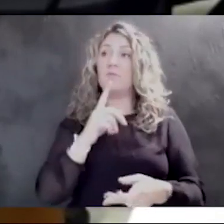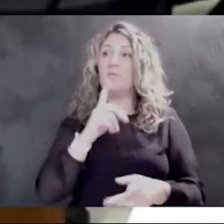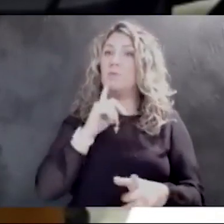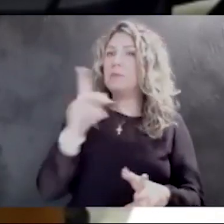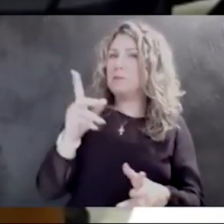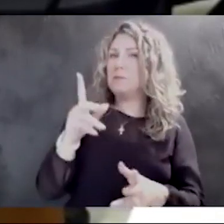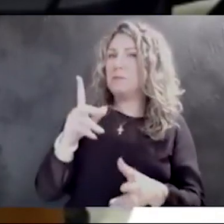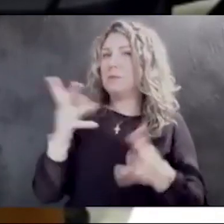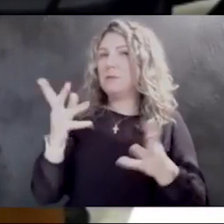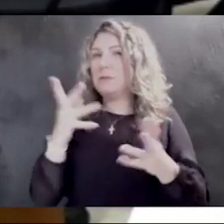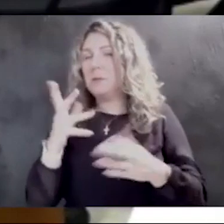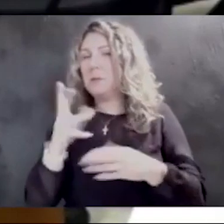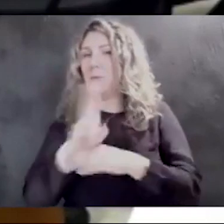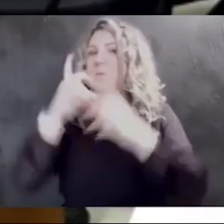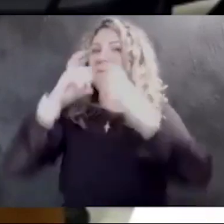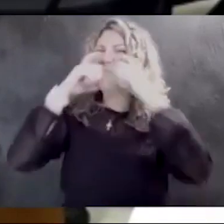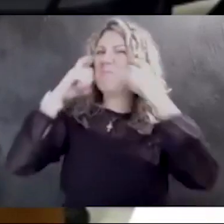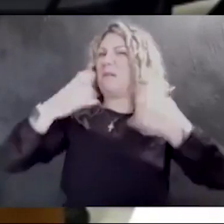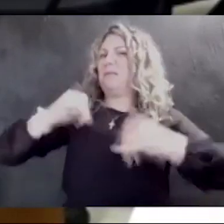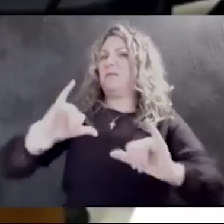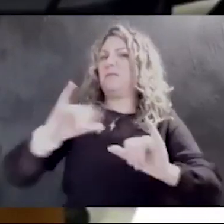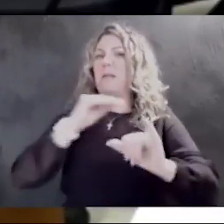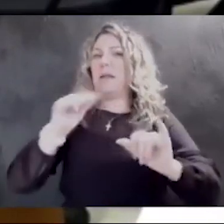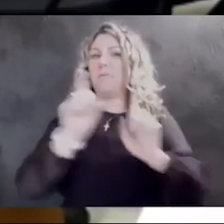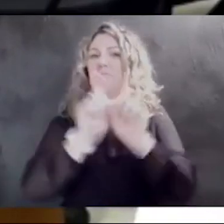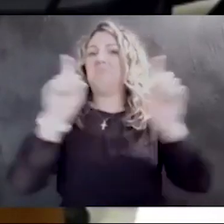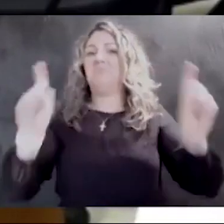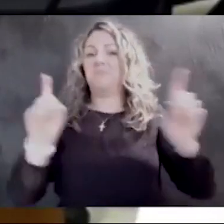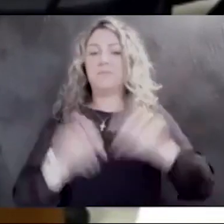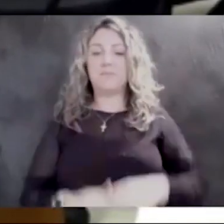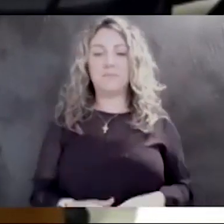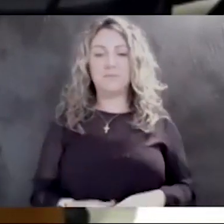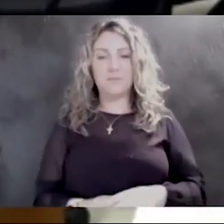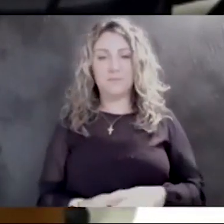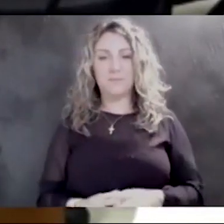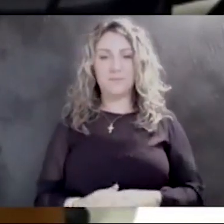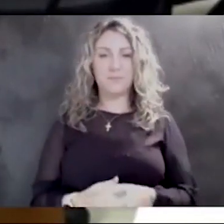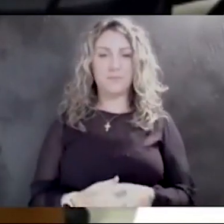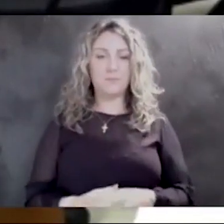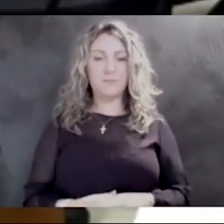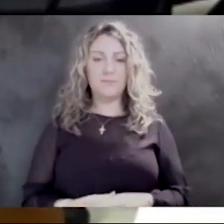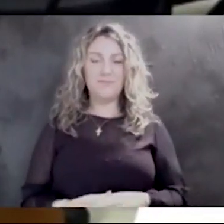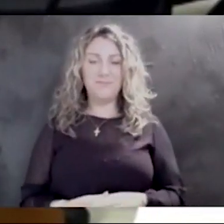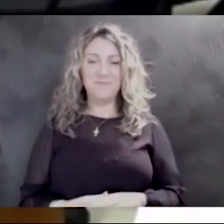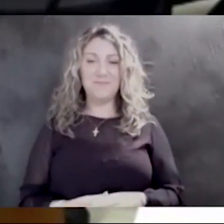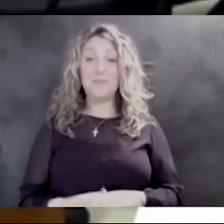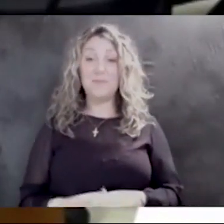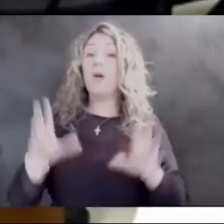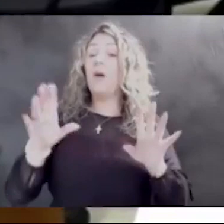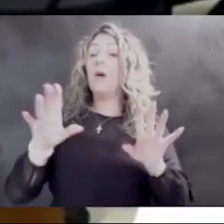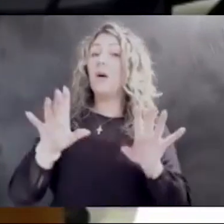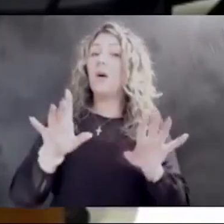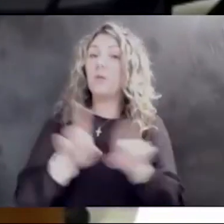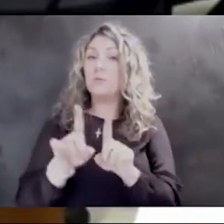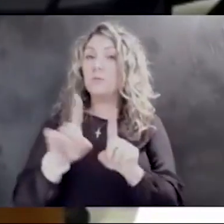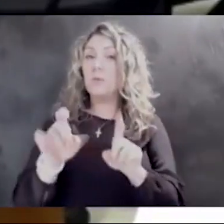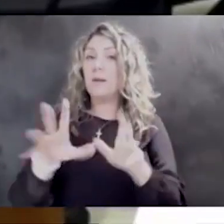of masking and distancing. Yeah. I also want to add about the second